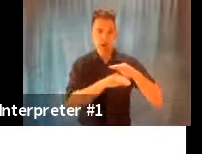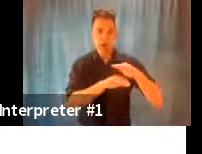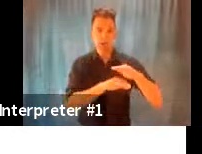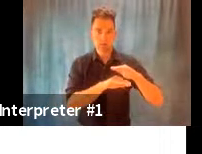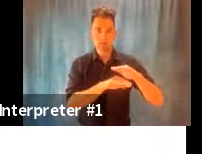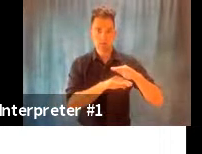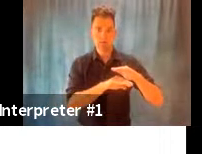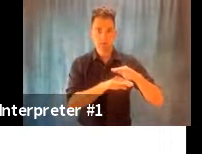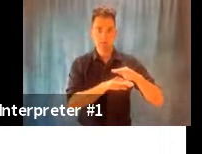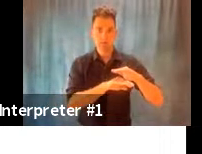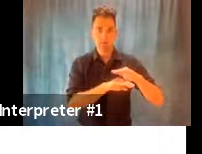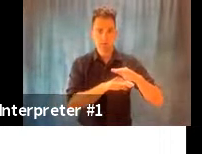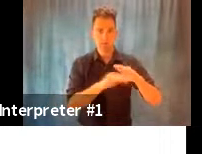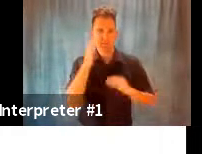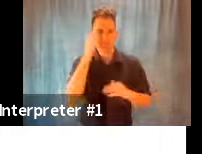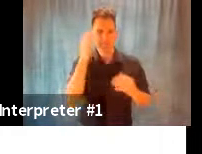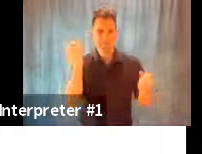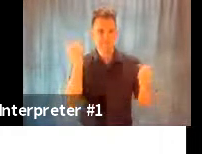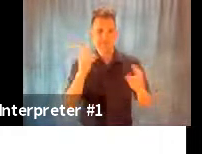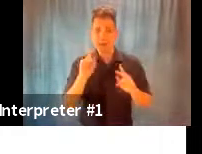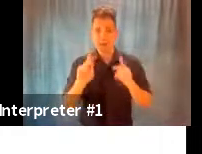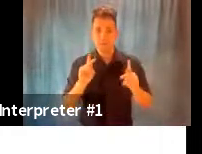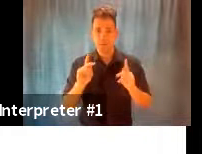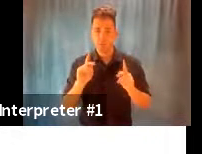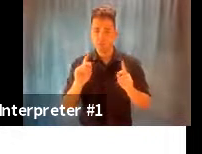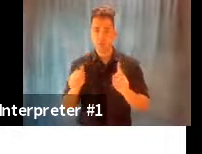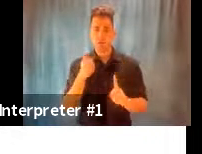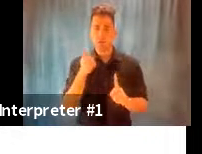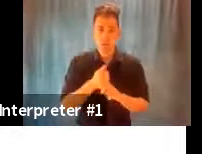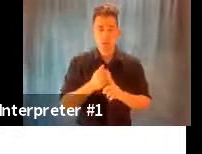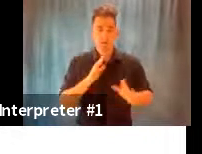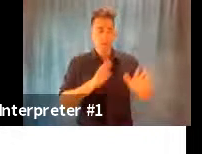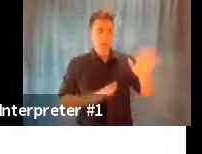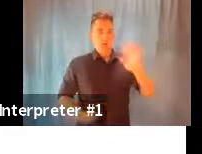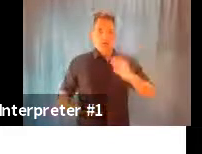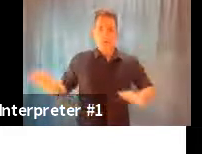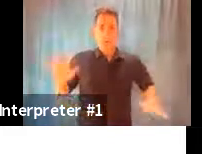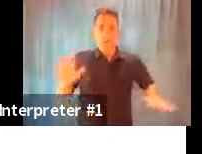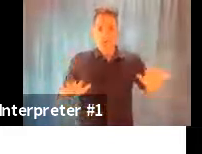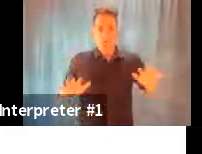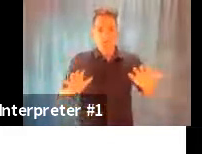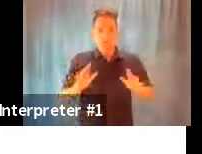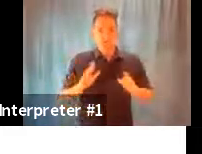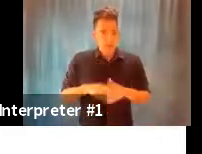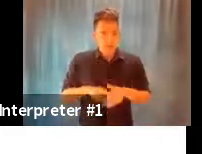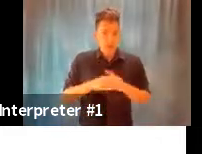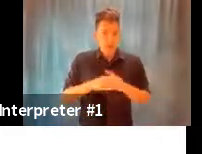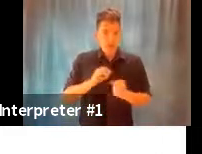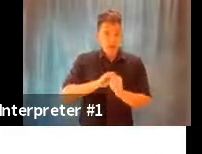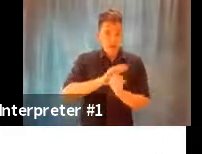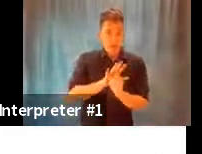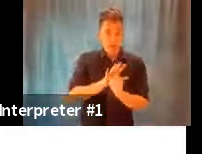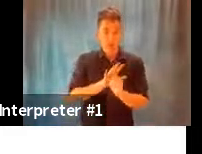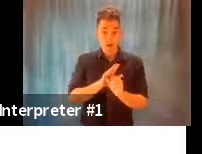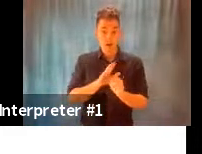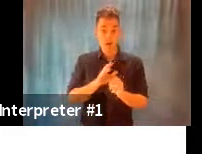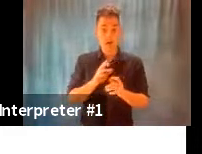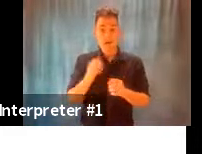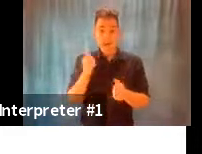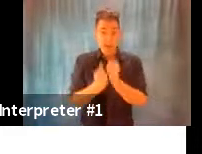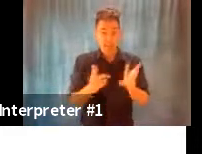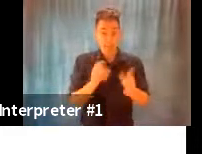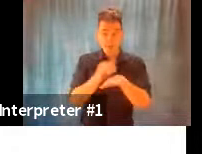in our community were caught really off guard at the beginning of the pandemic when they were sent home from school or sent home from work and